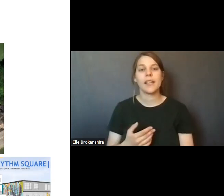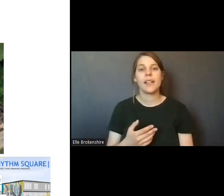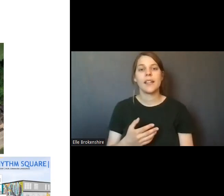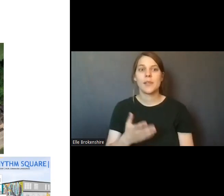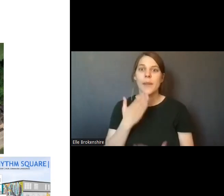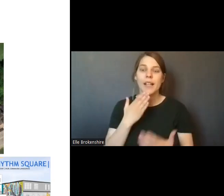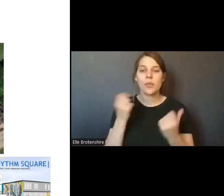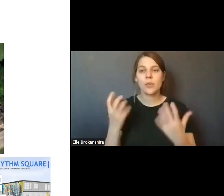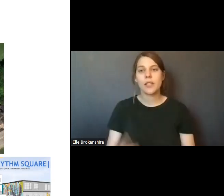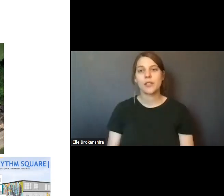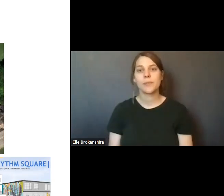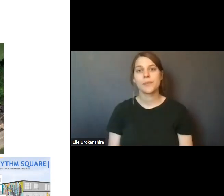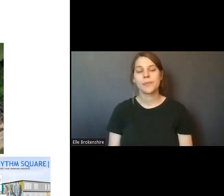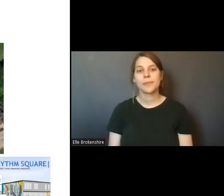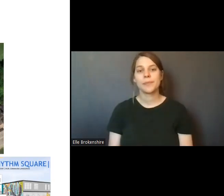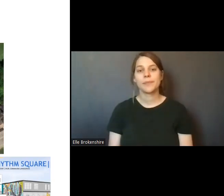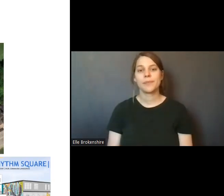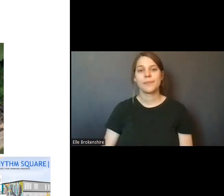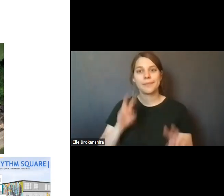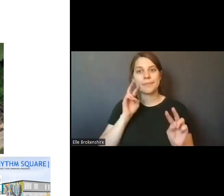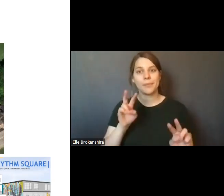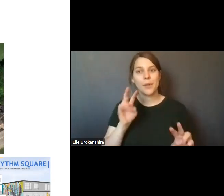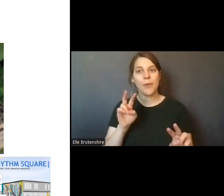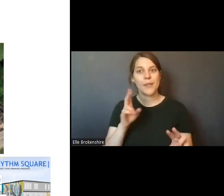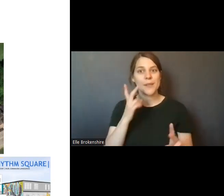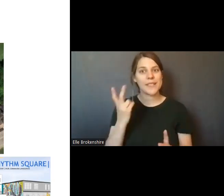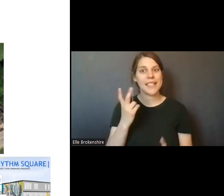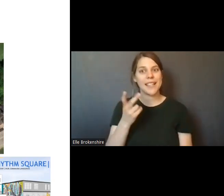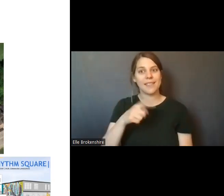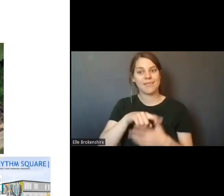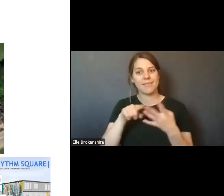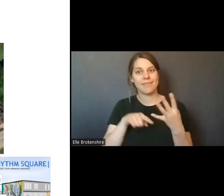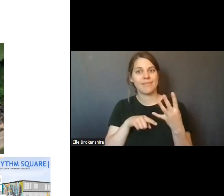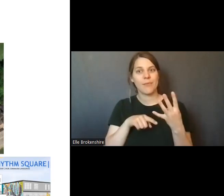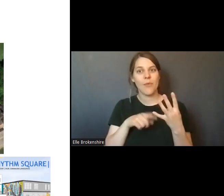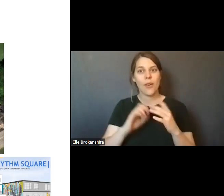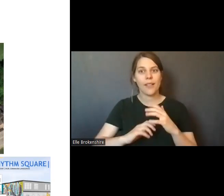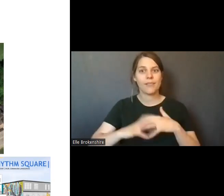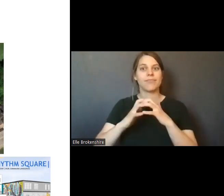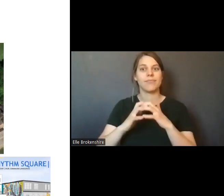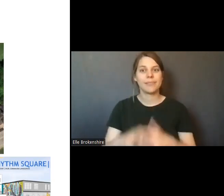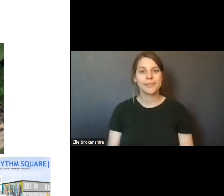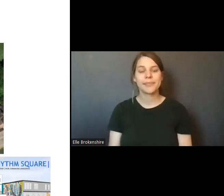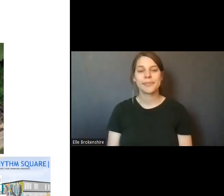so much, and looking forward to seeing these go up. So Thank you.